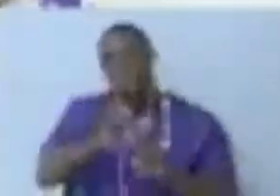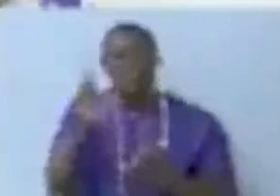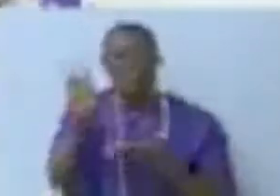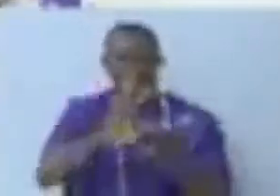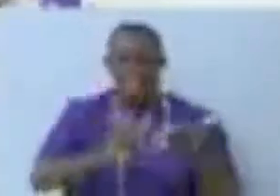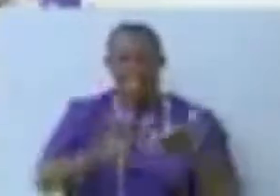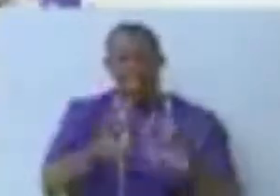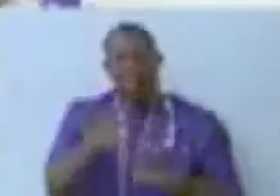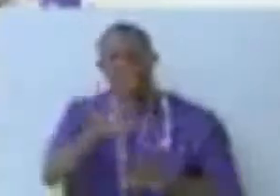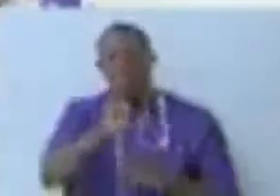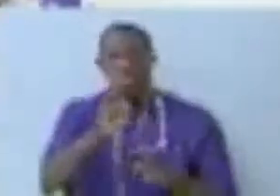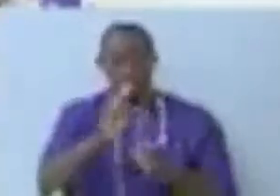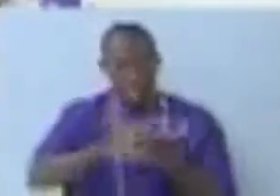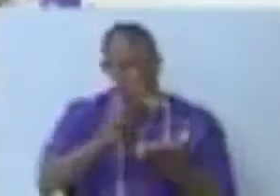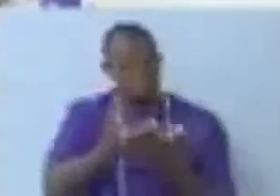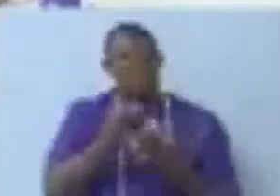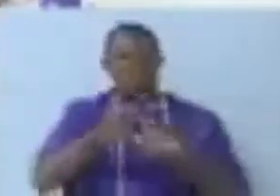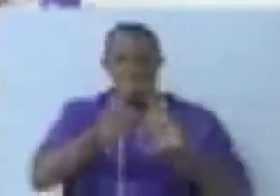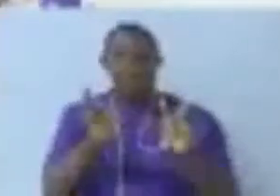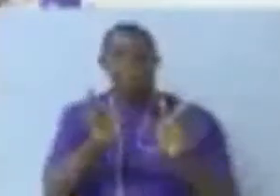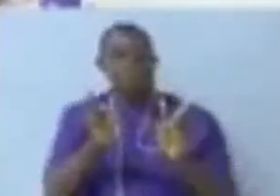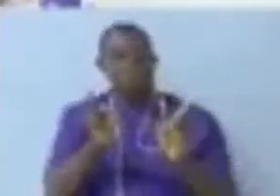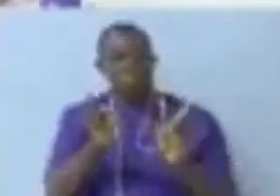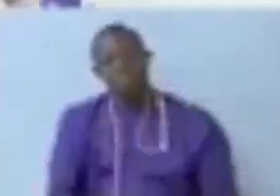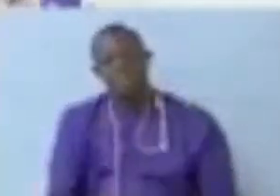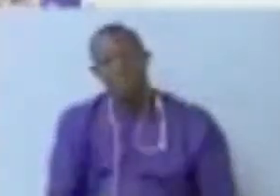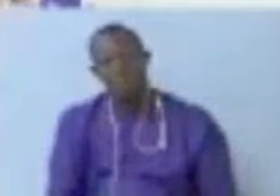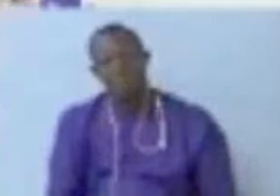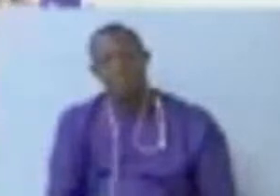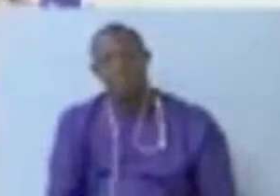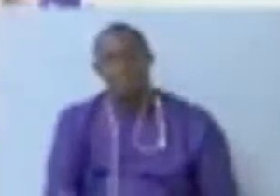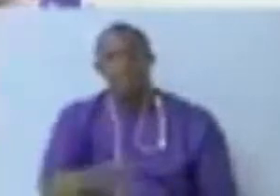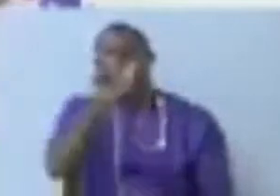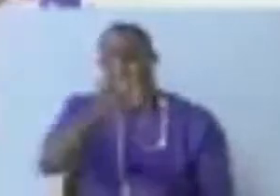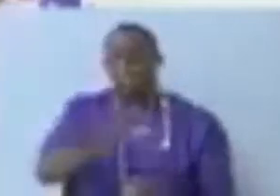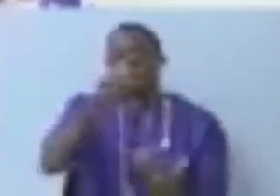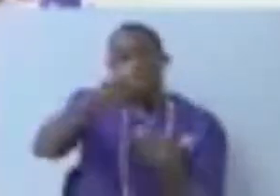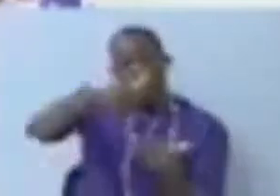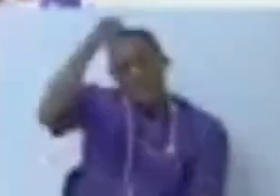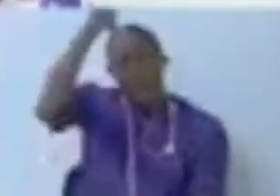Can you correct him? Okay. Omari Manke Mojam Farenri.